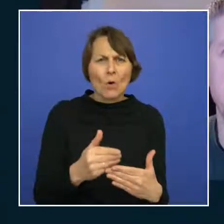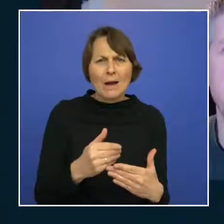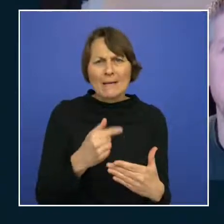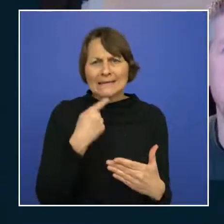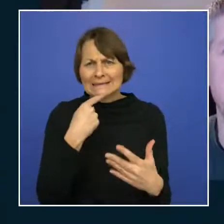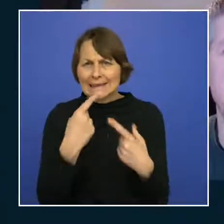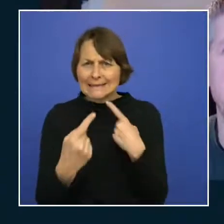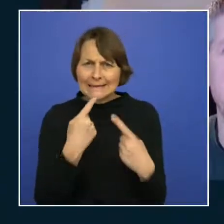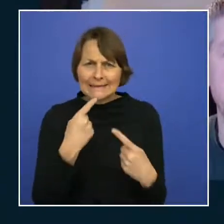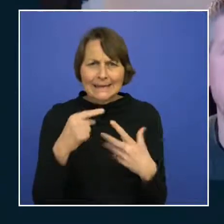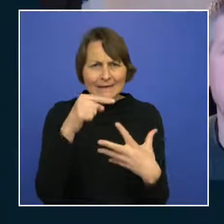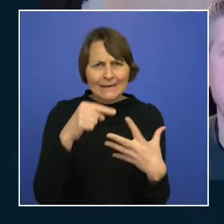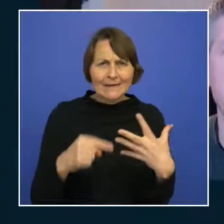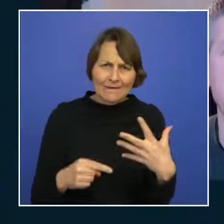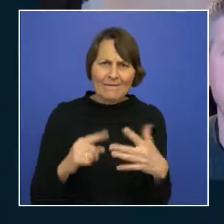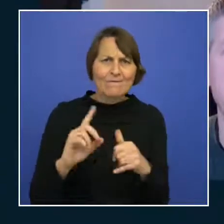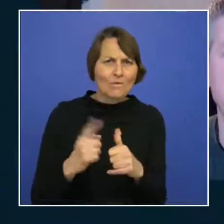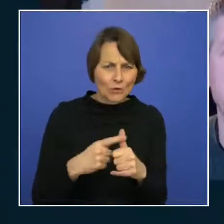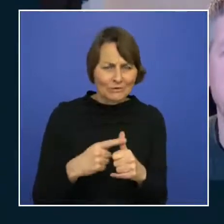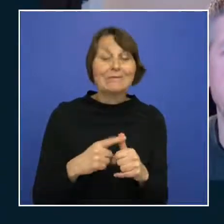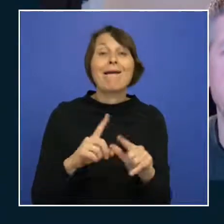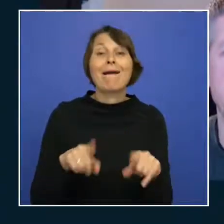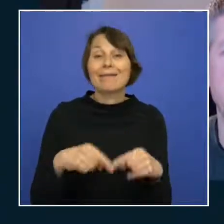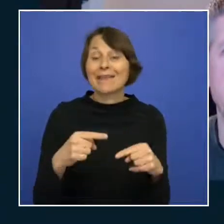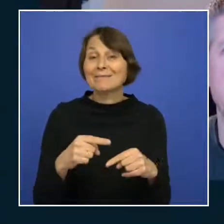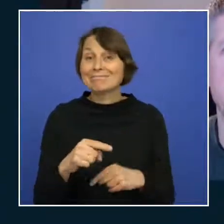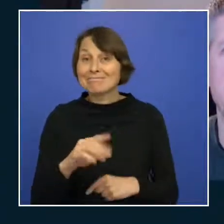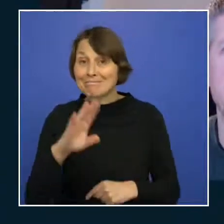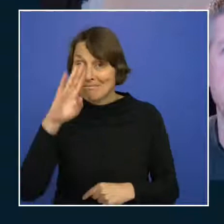right? So, hey, Kathy.